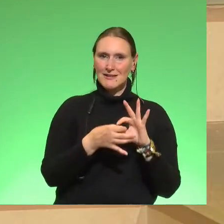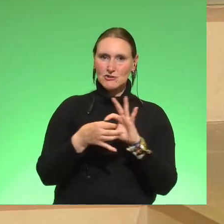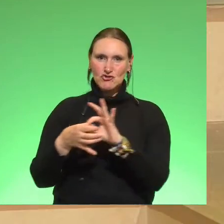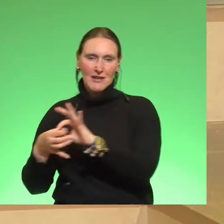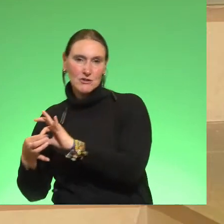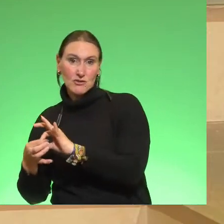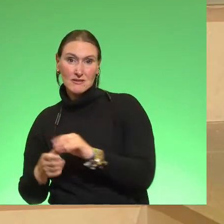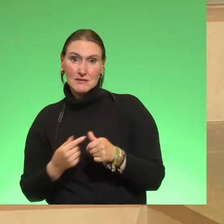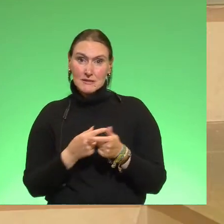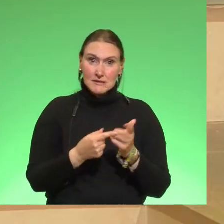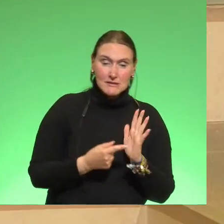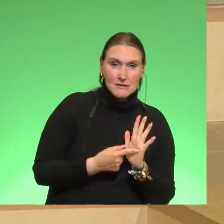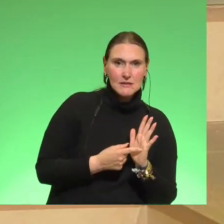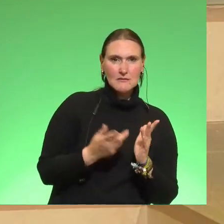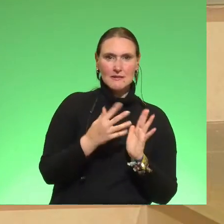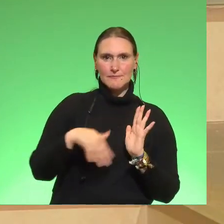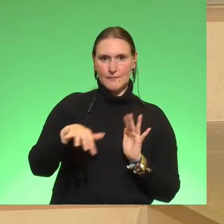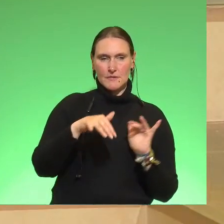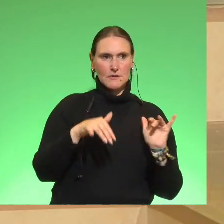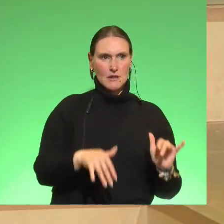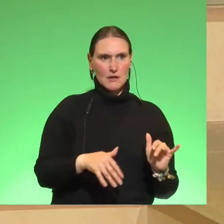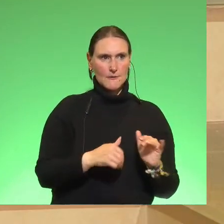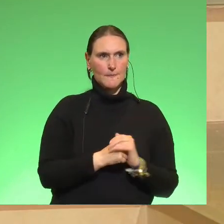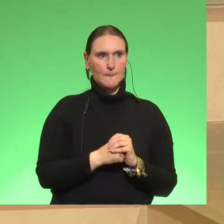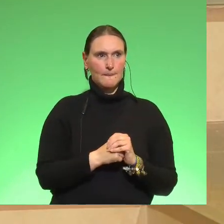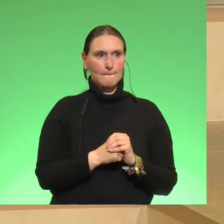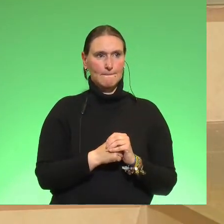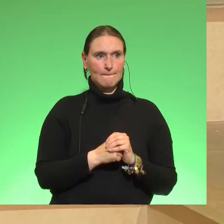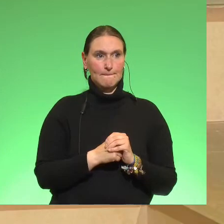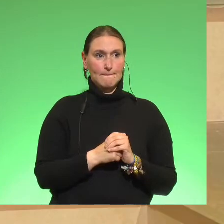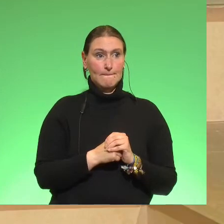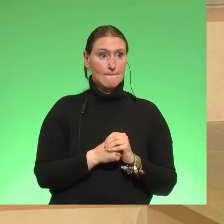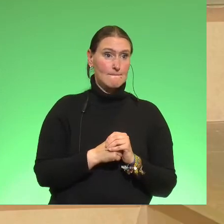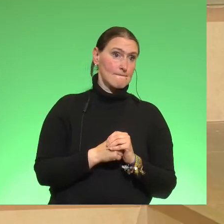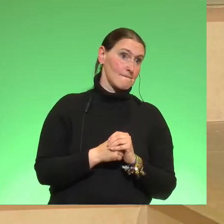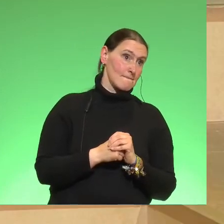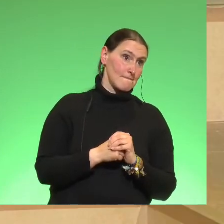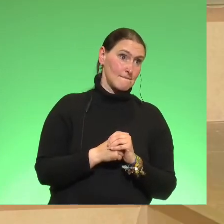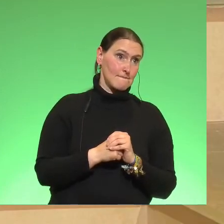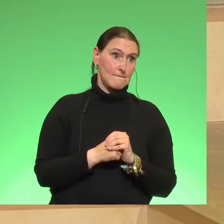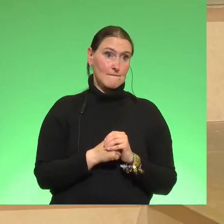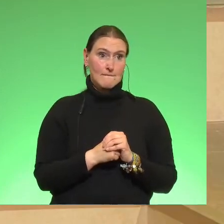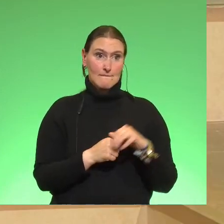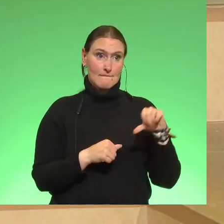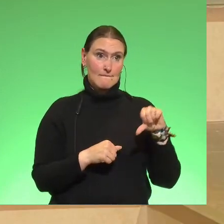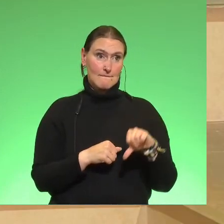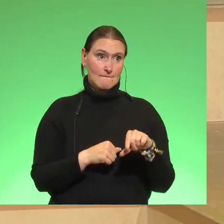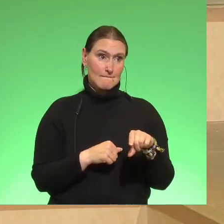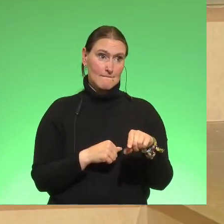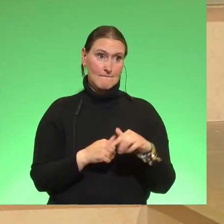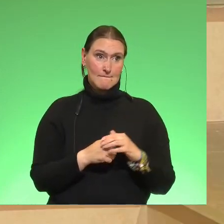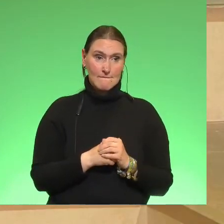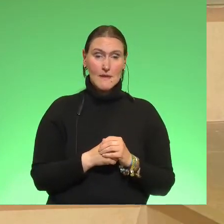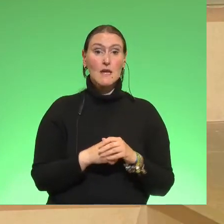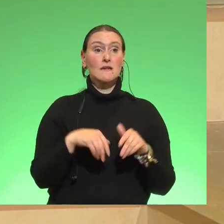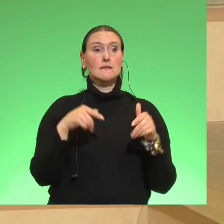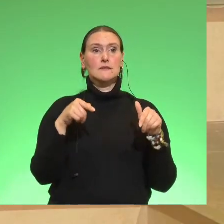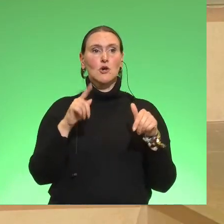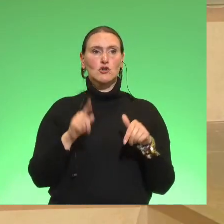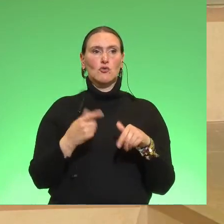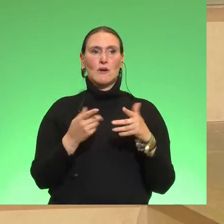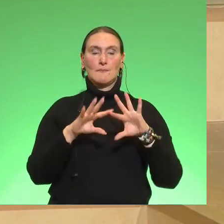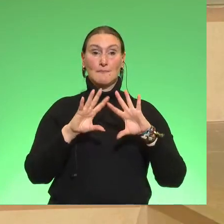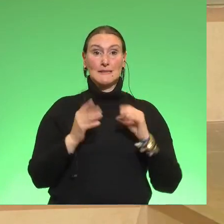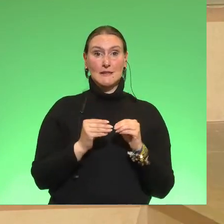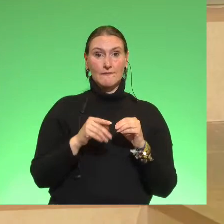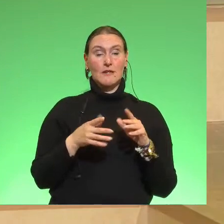assembly line and all the labor on that. And behind this, the massive exploitation of the earth upon which that system is based. That's